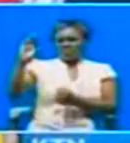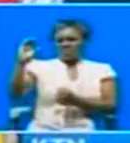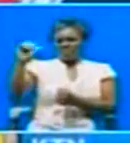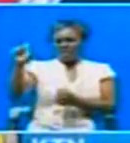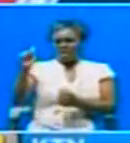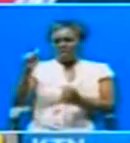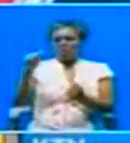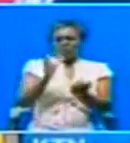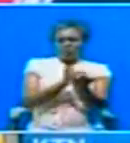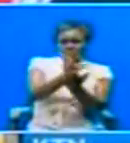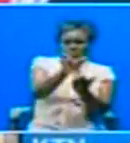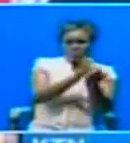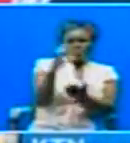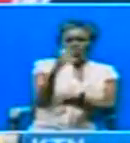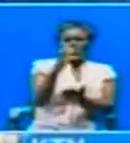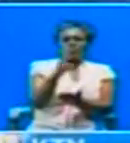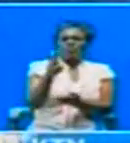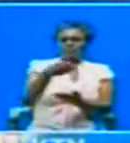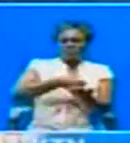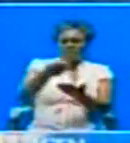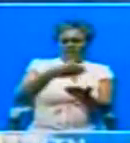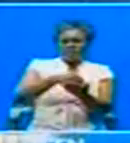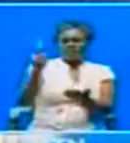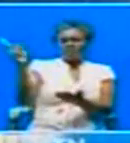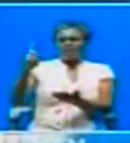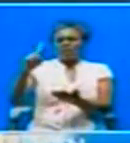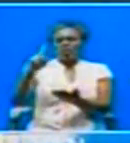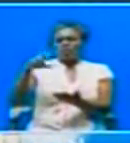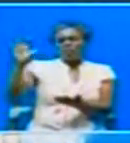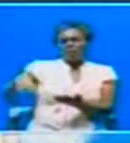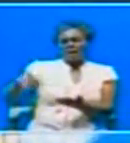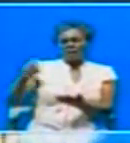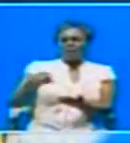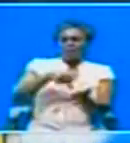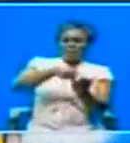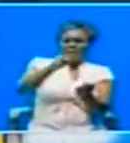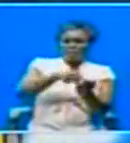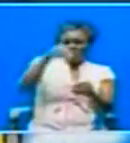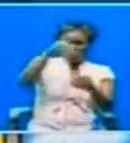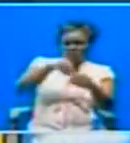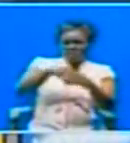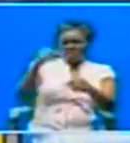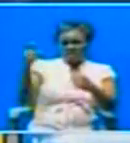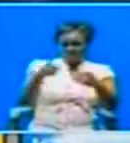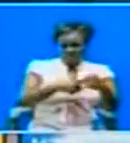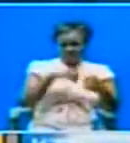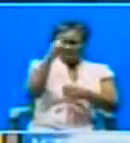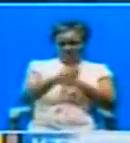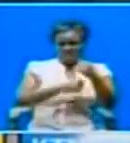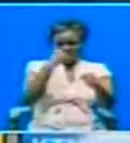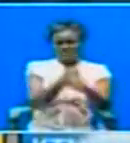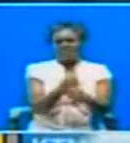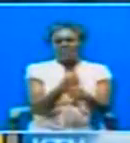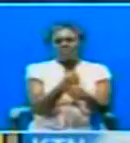by a corporate bond to be floated at the Nairobi Securities Exchange. The bond will be repaid within 6 years and valued in Kenyan